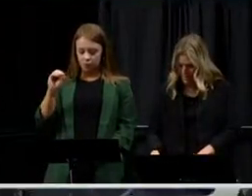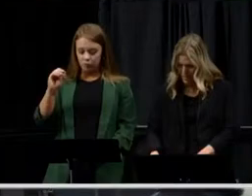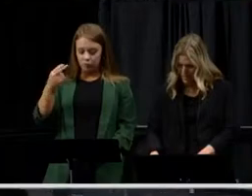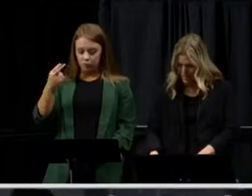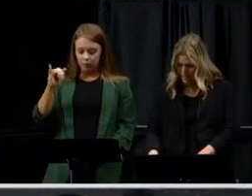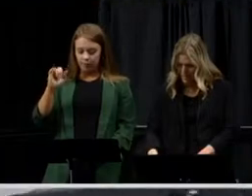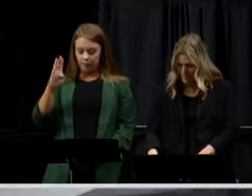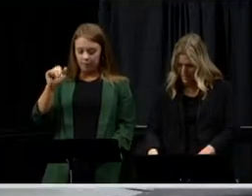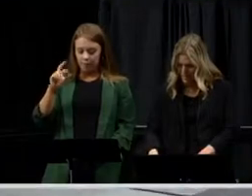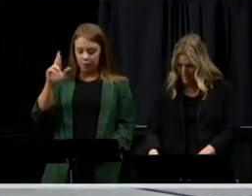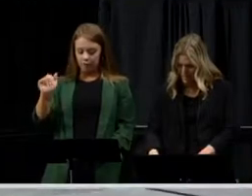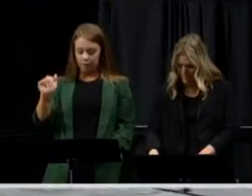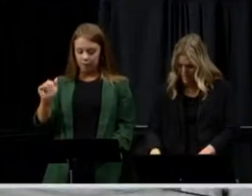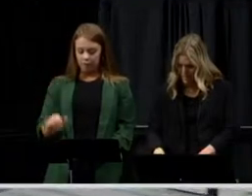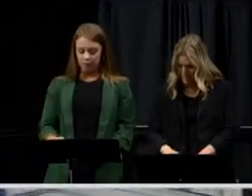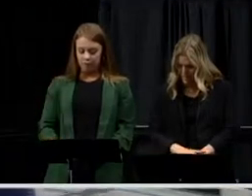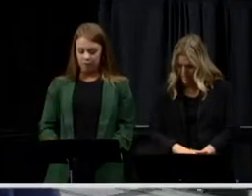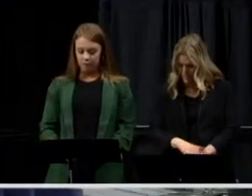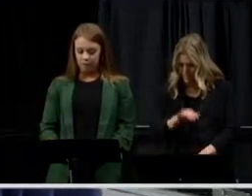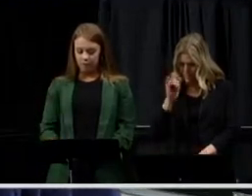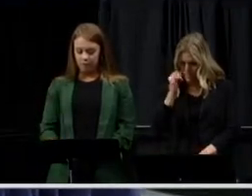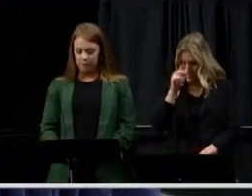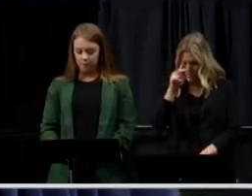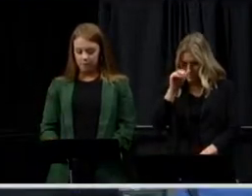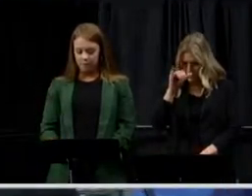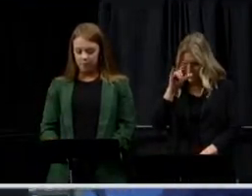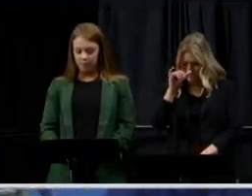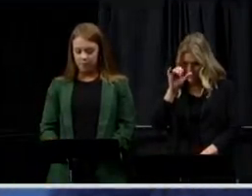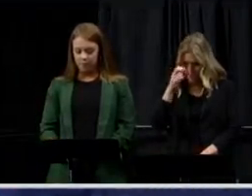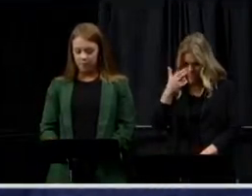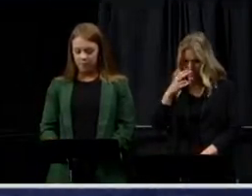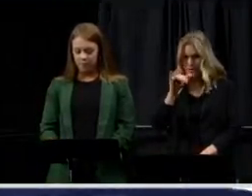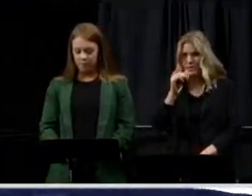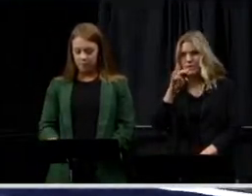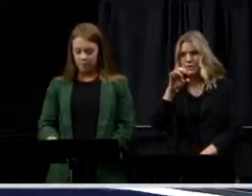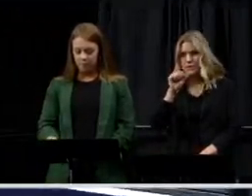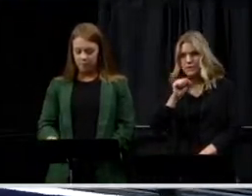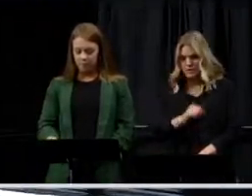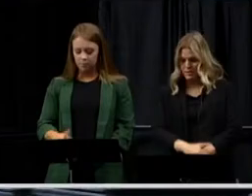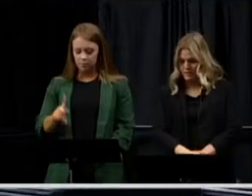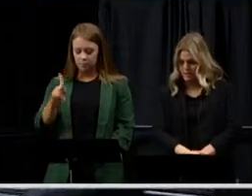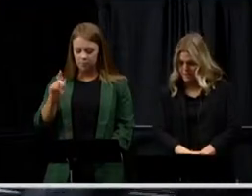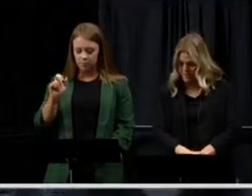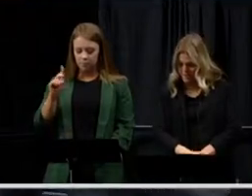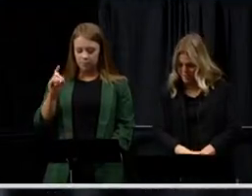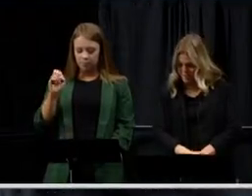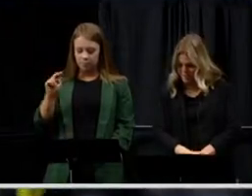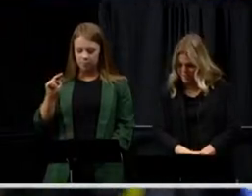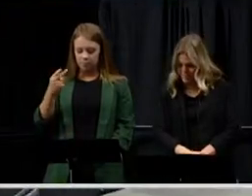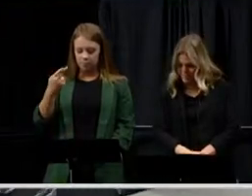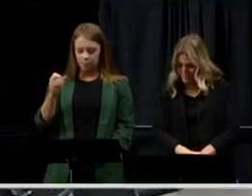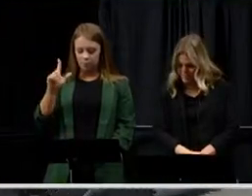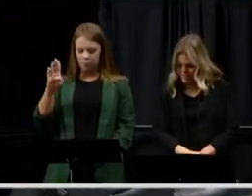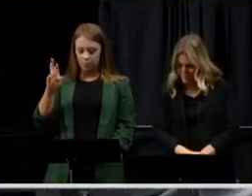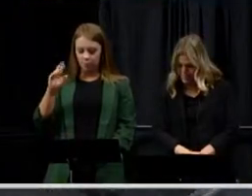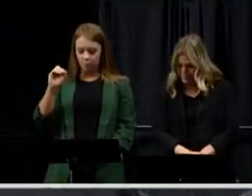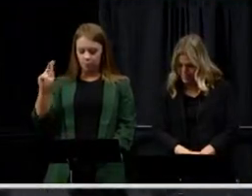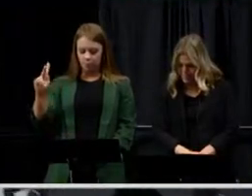Hernandez Ibarra. Jakyla Aaron Jones. Caden Shane Holbrook.